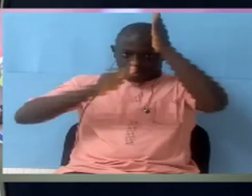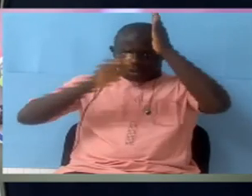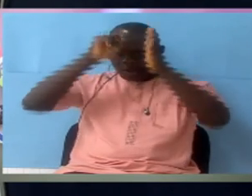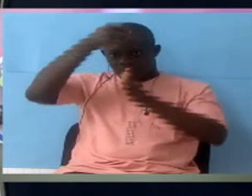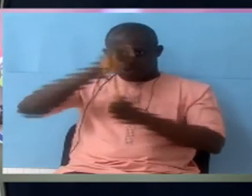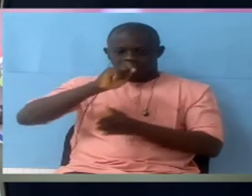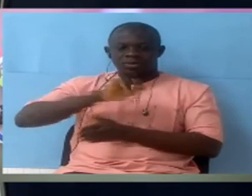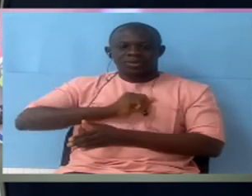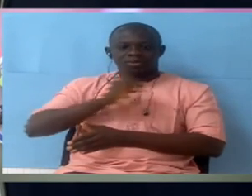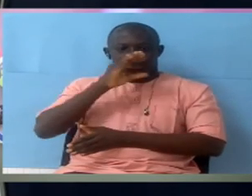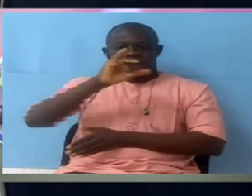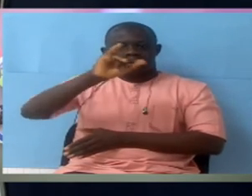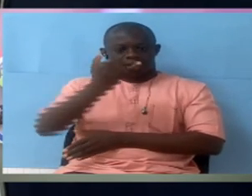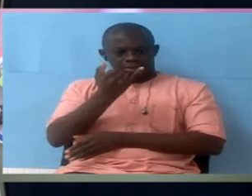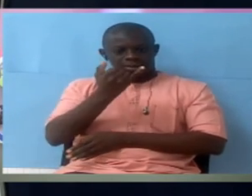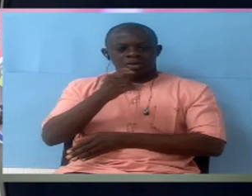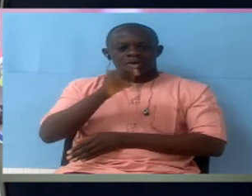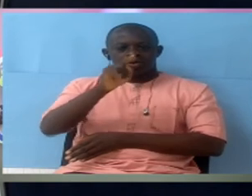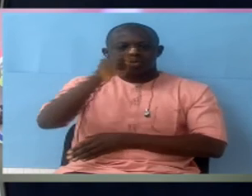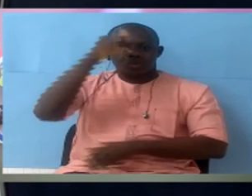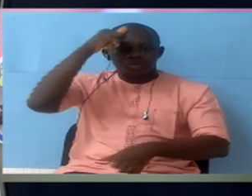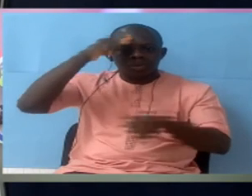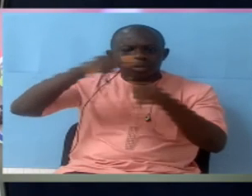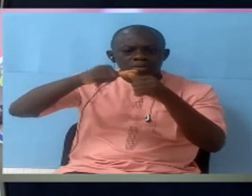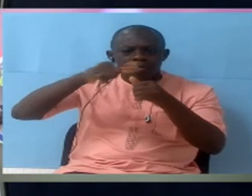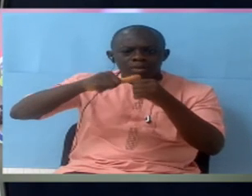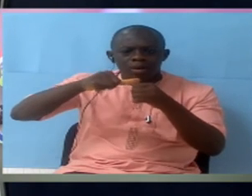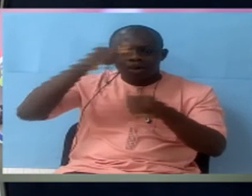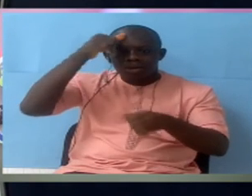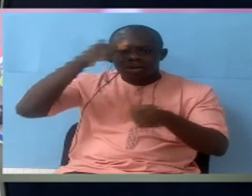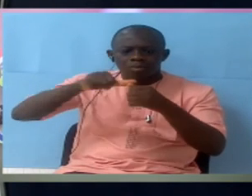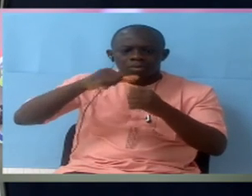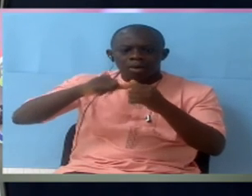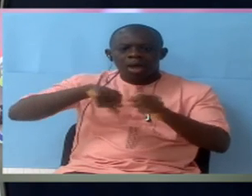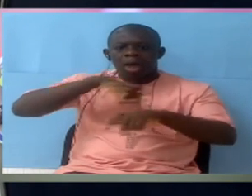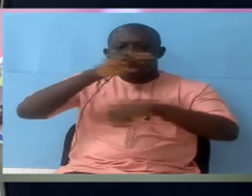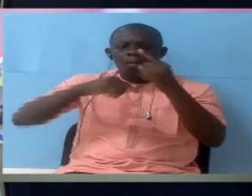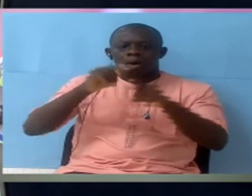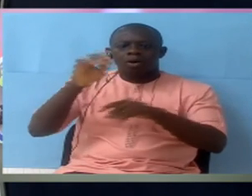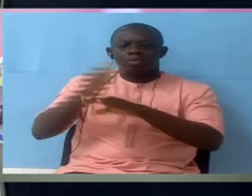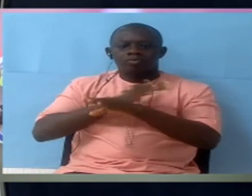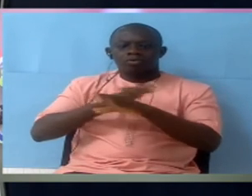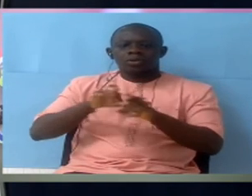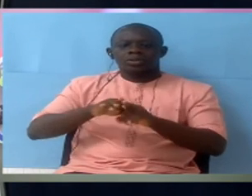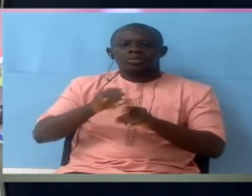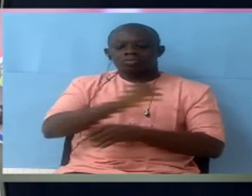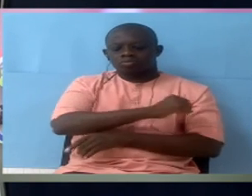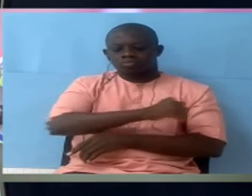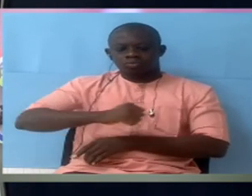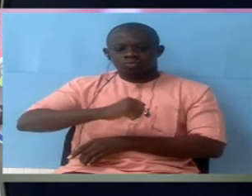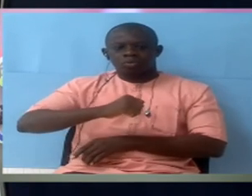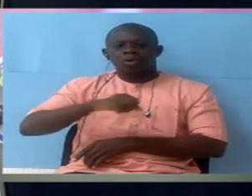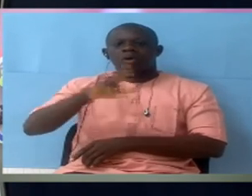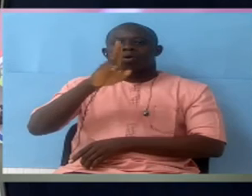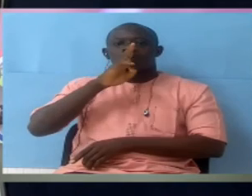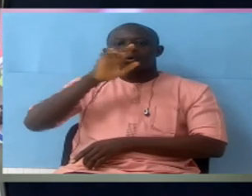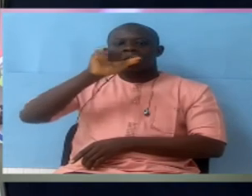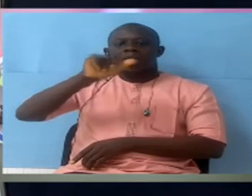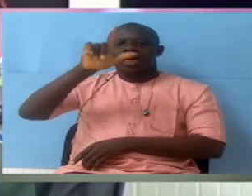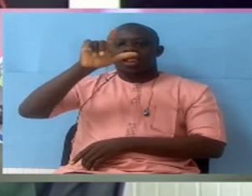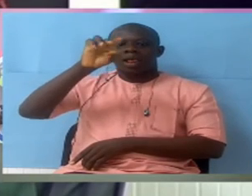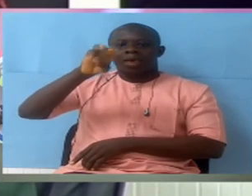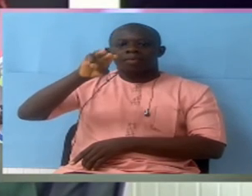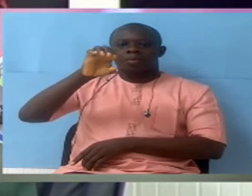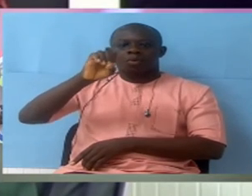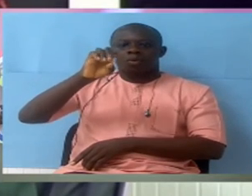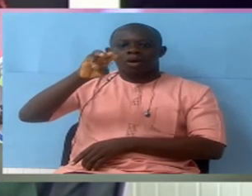Military police ya fa nekkon. Can you recall the foil coup of Alma Momane in 2000? Yes,